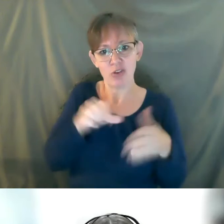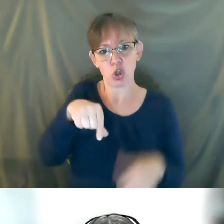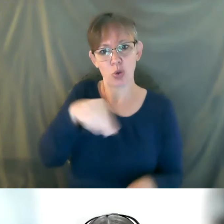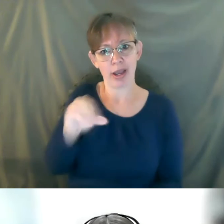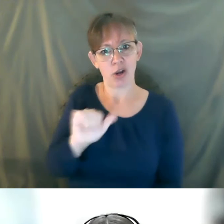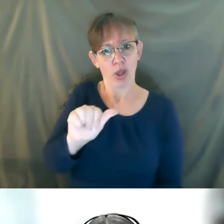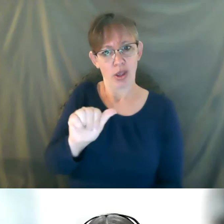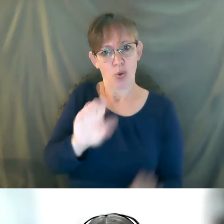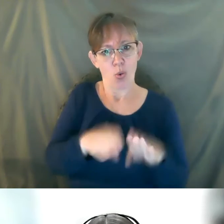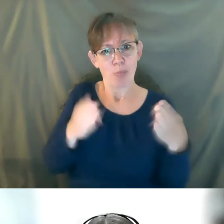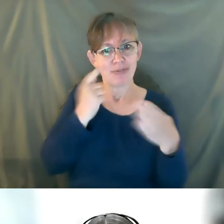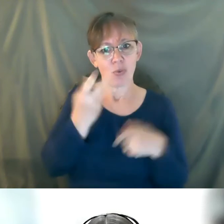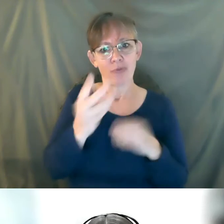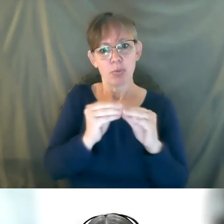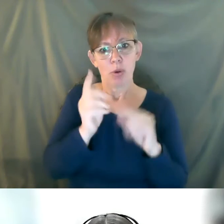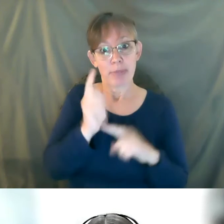here.